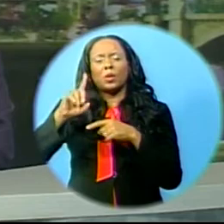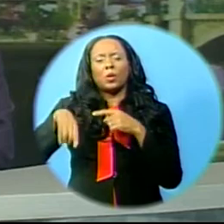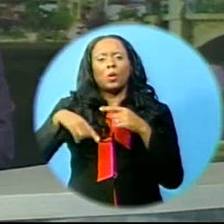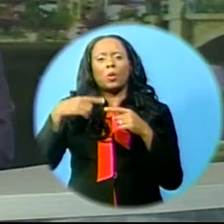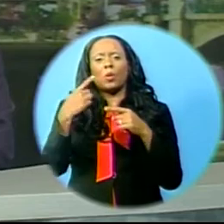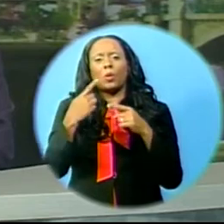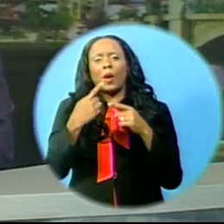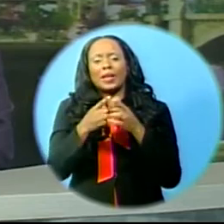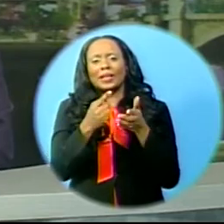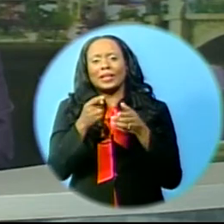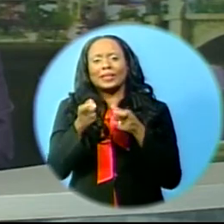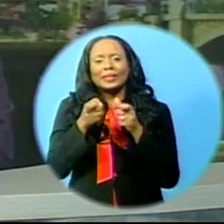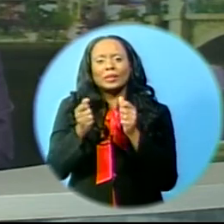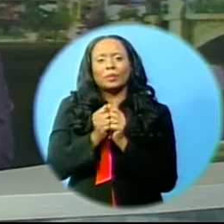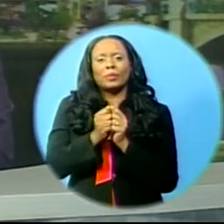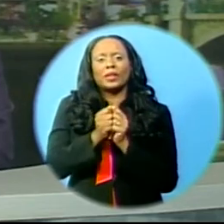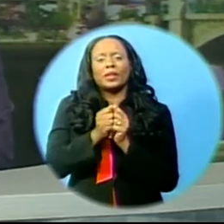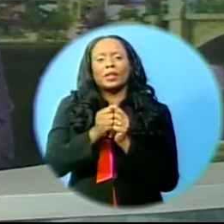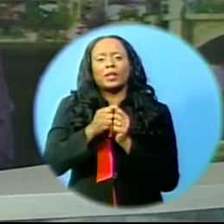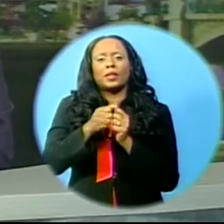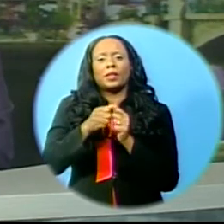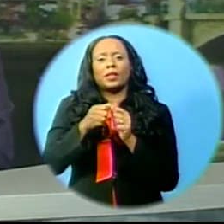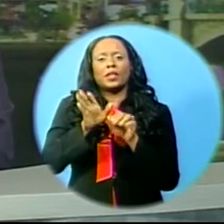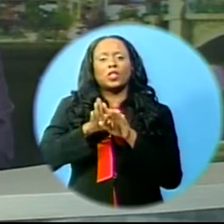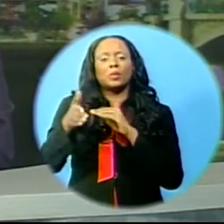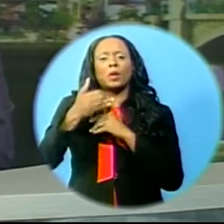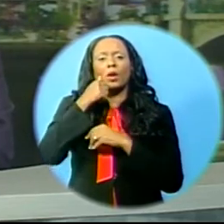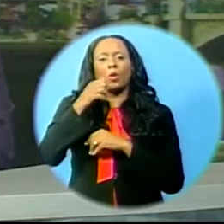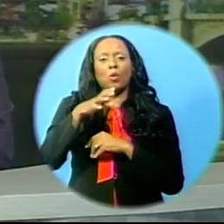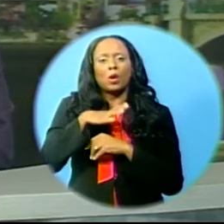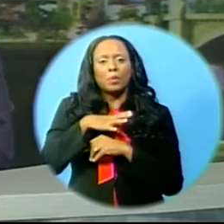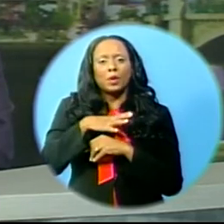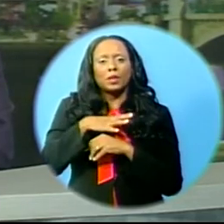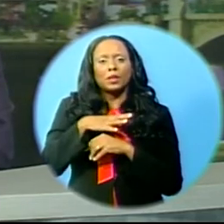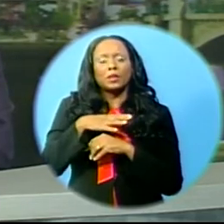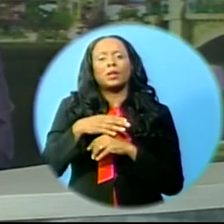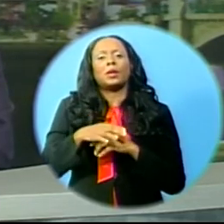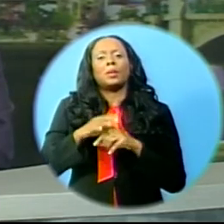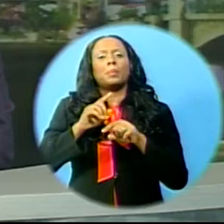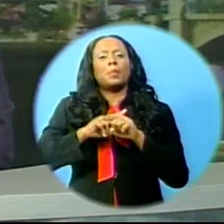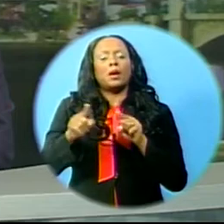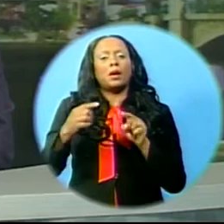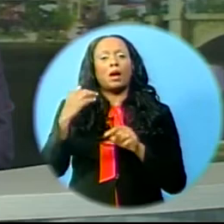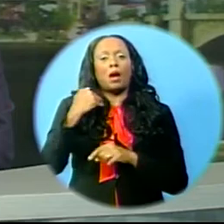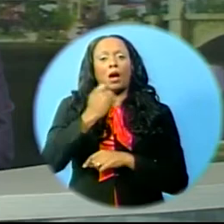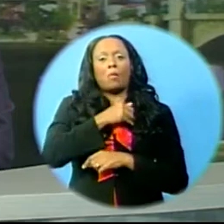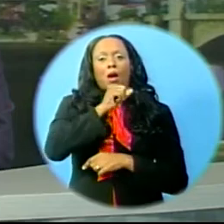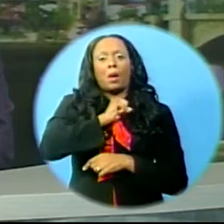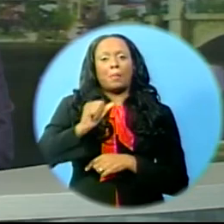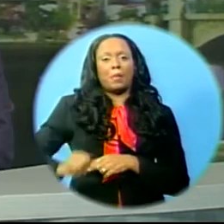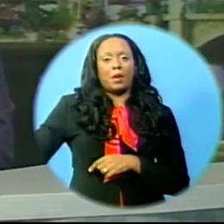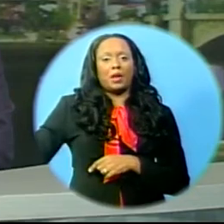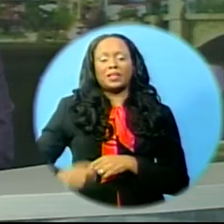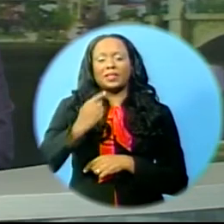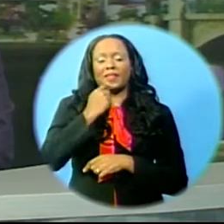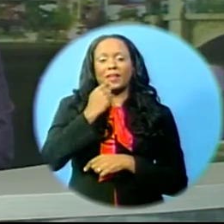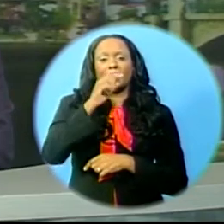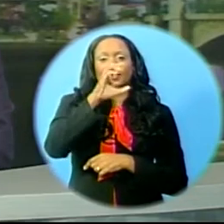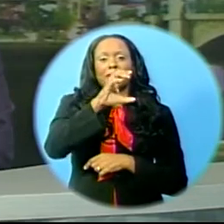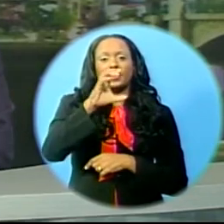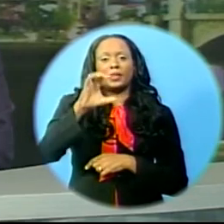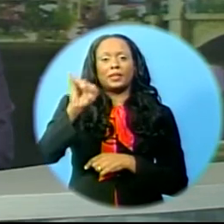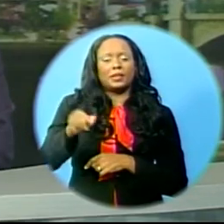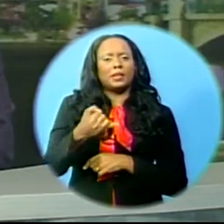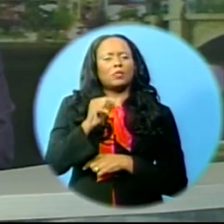versus Barbados case. However, this country's ambassador to CARICOM, Robert Bobby Morris, says the CCJ remains an